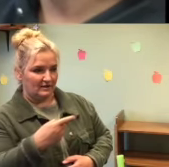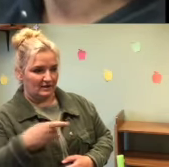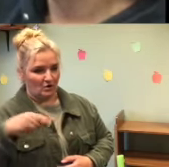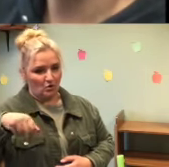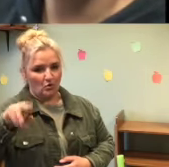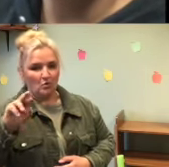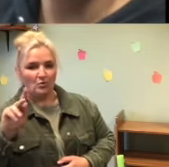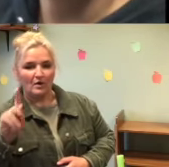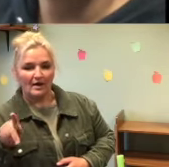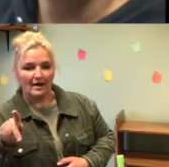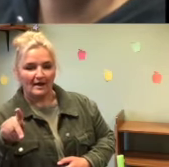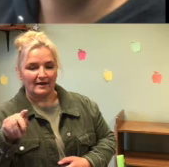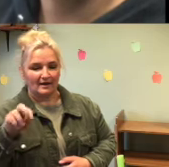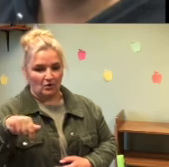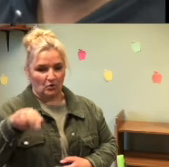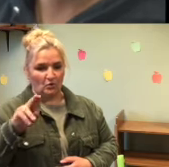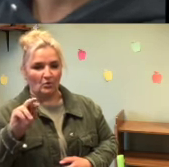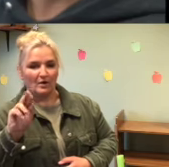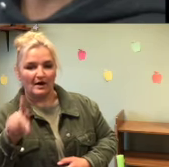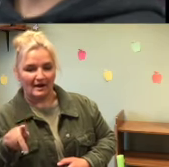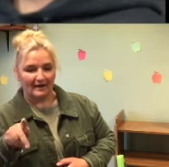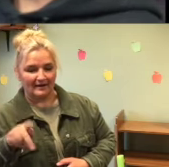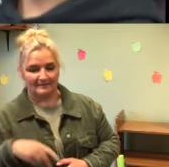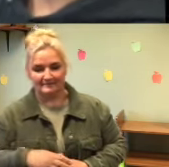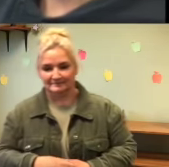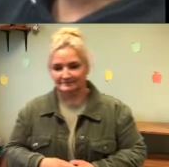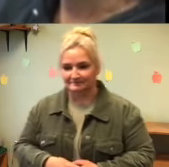George went quack, quack.